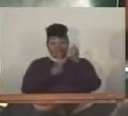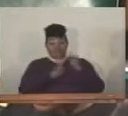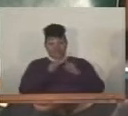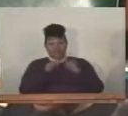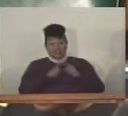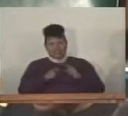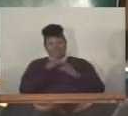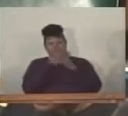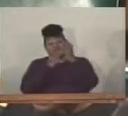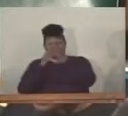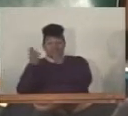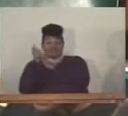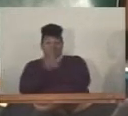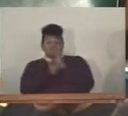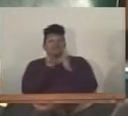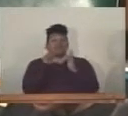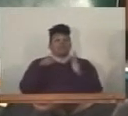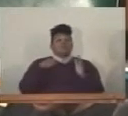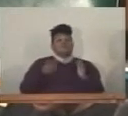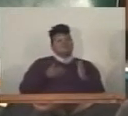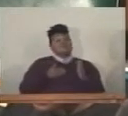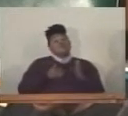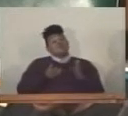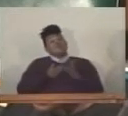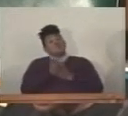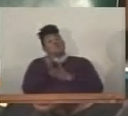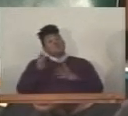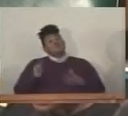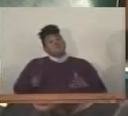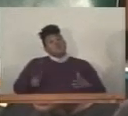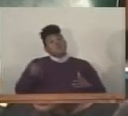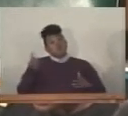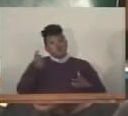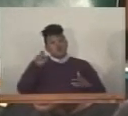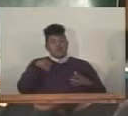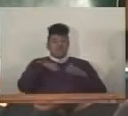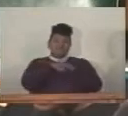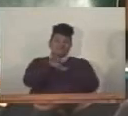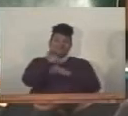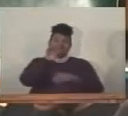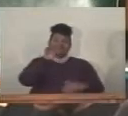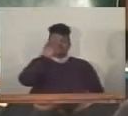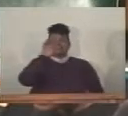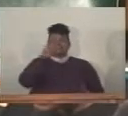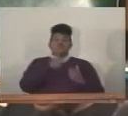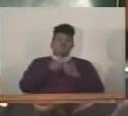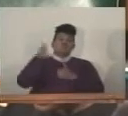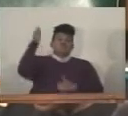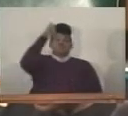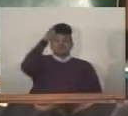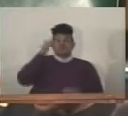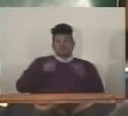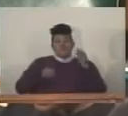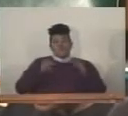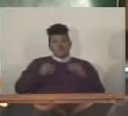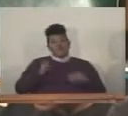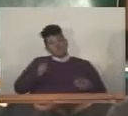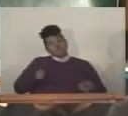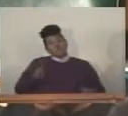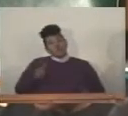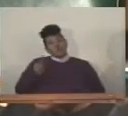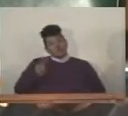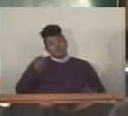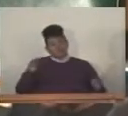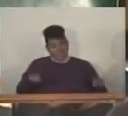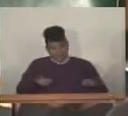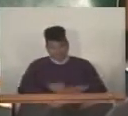now be tried together on a single indictment by a judge sitting with jury. Mr. President, joint offenses triable by a judge of the